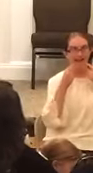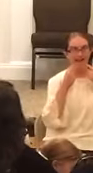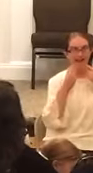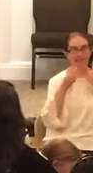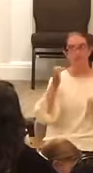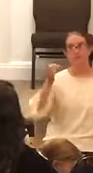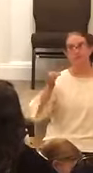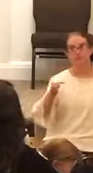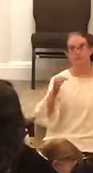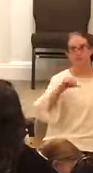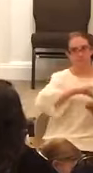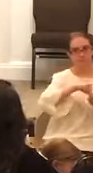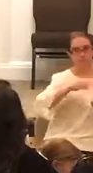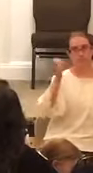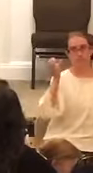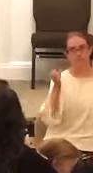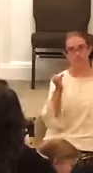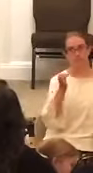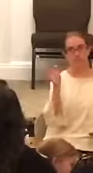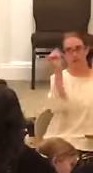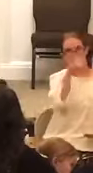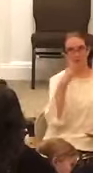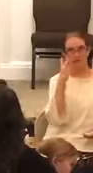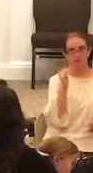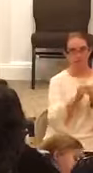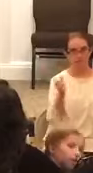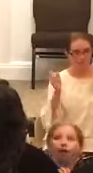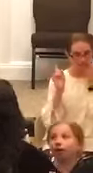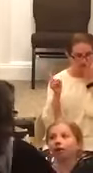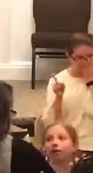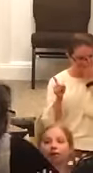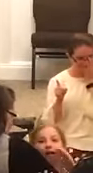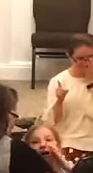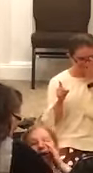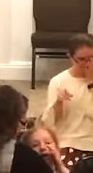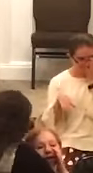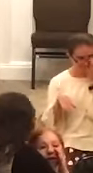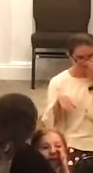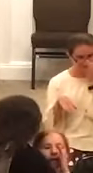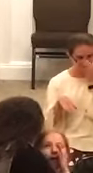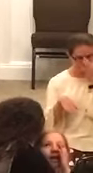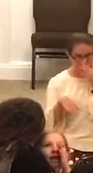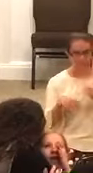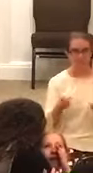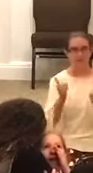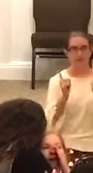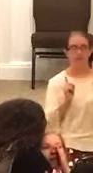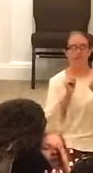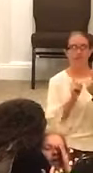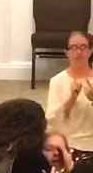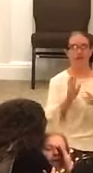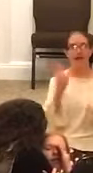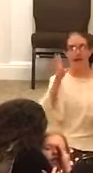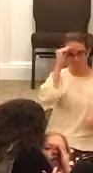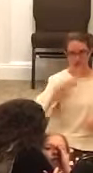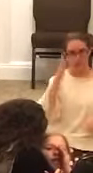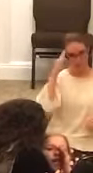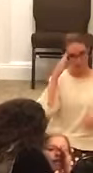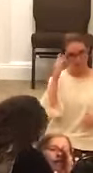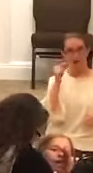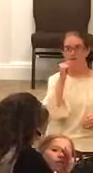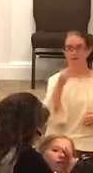his hand. To be honest with you, that's the way I always saw him. I never saw him without one after we got out of high school. But he came up to me, and he said, hey, man, you know what?